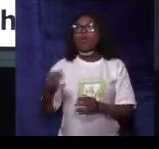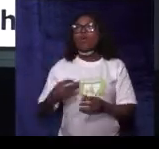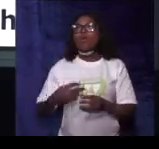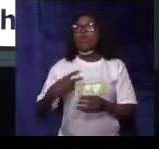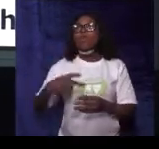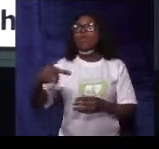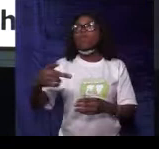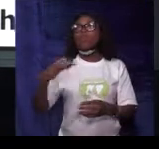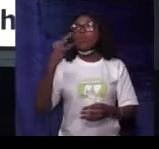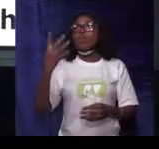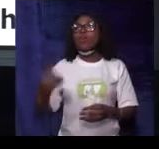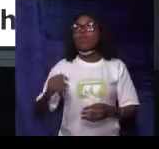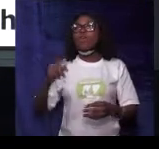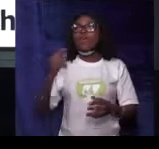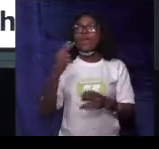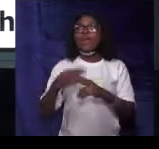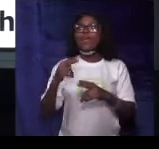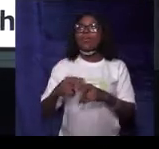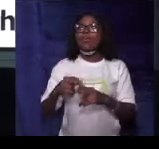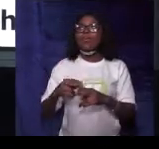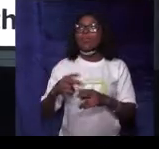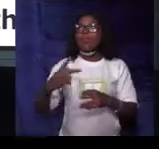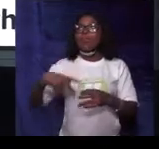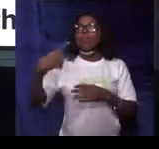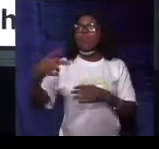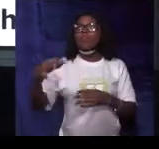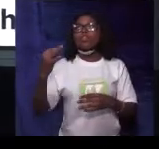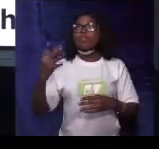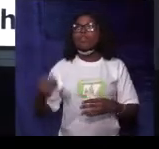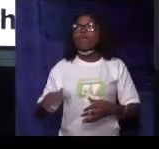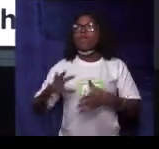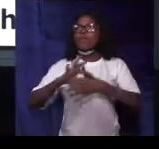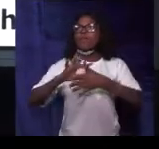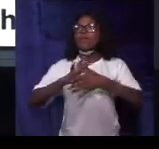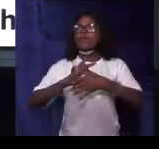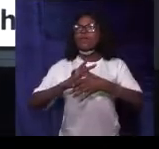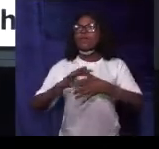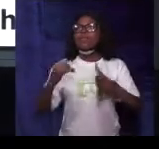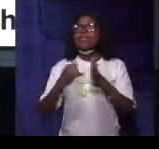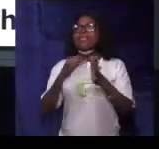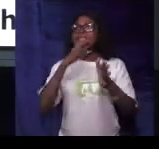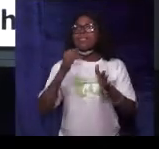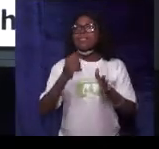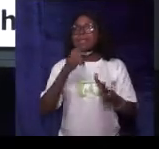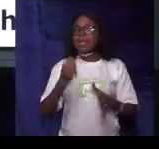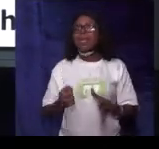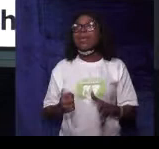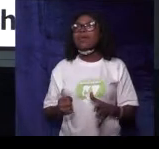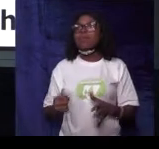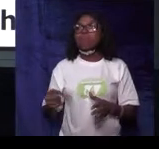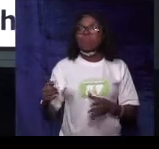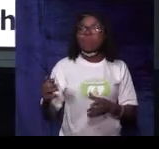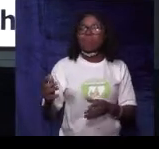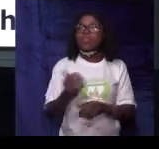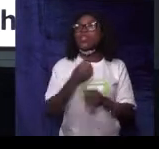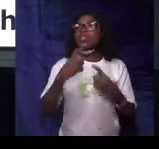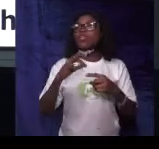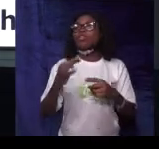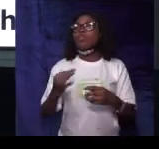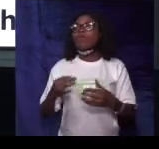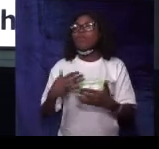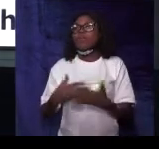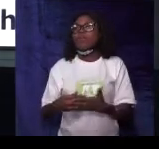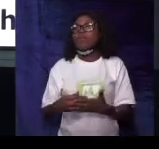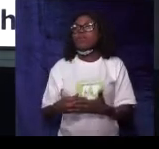provision of eggs. B, provision of meat. C, it is a source of income.